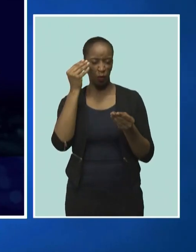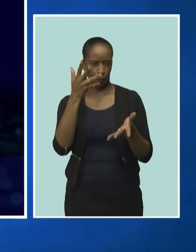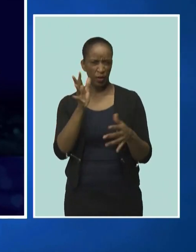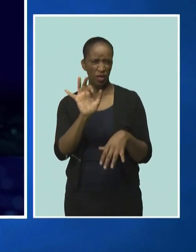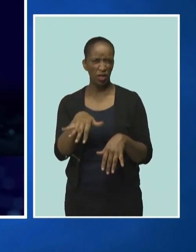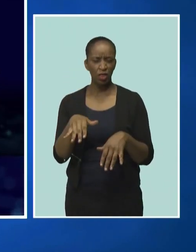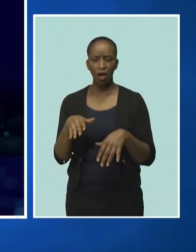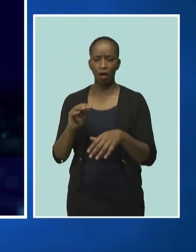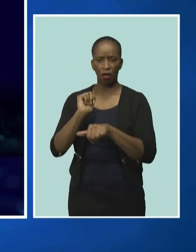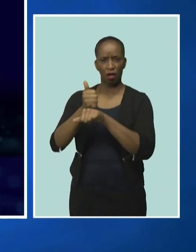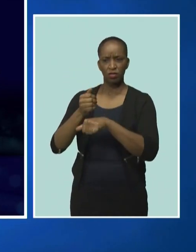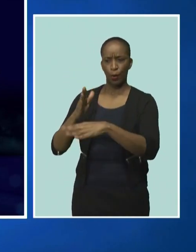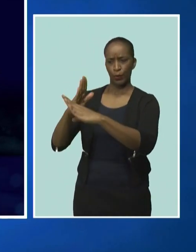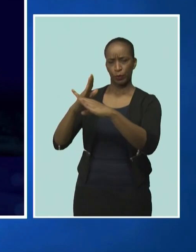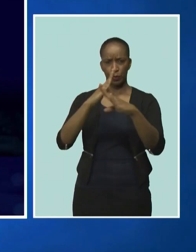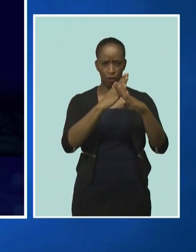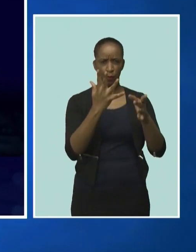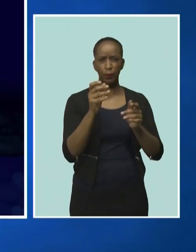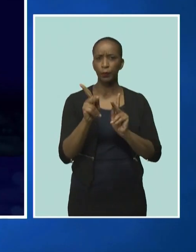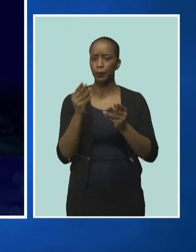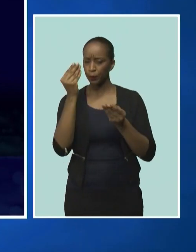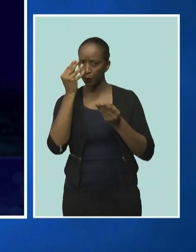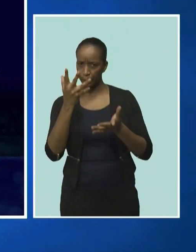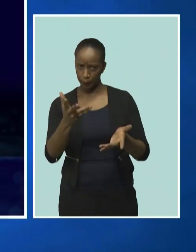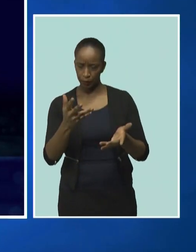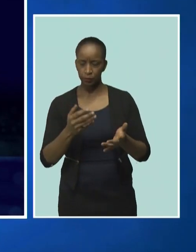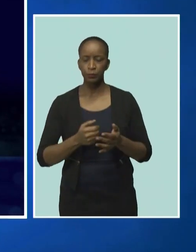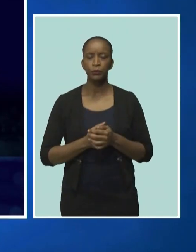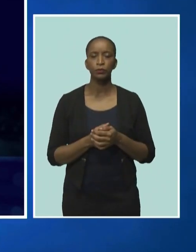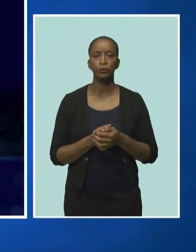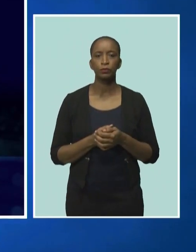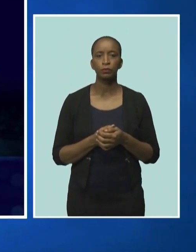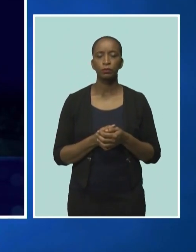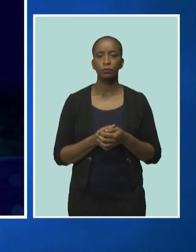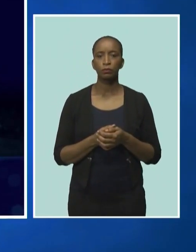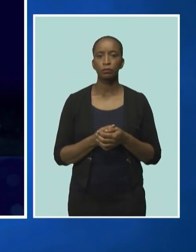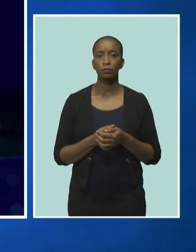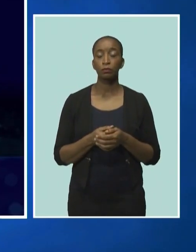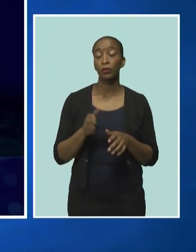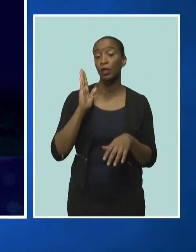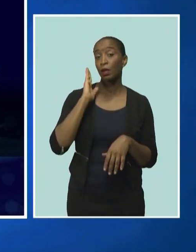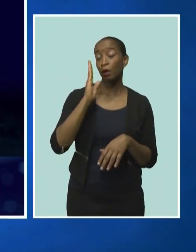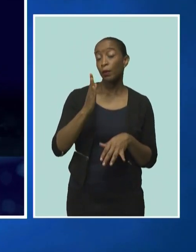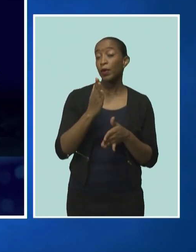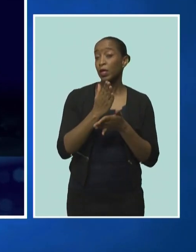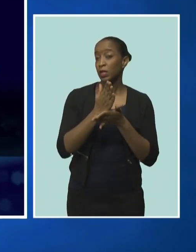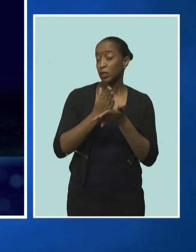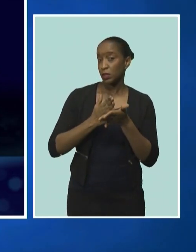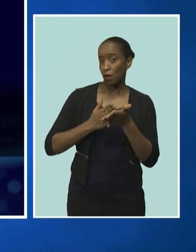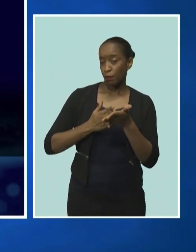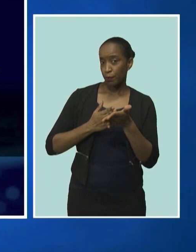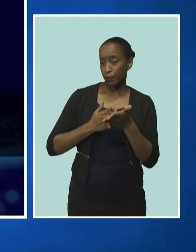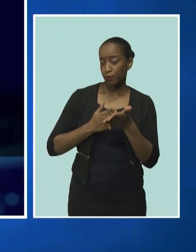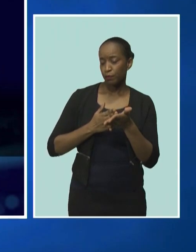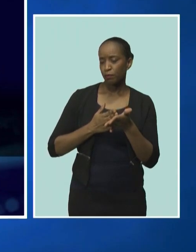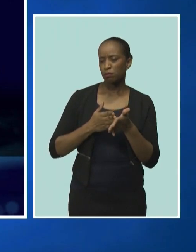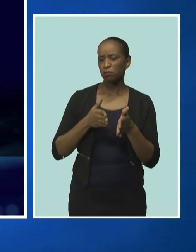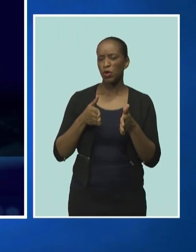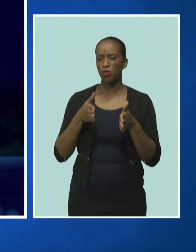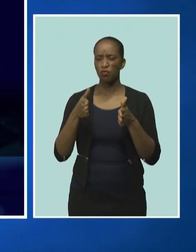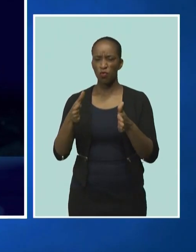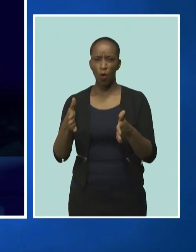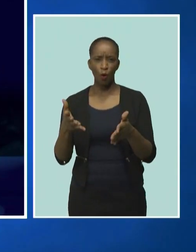Police Service, and there will be some ward work that will be carried out, but the fire has been